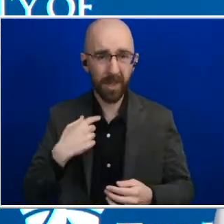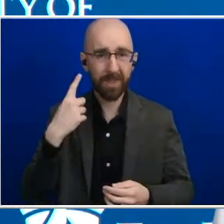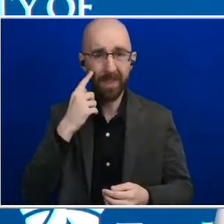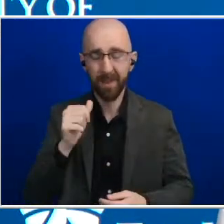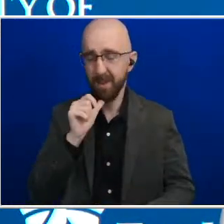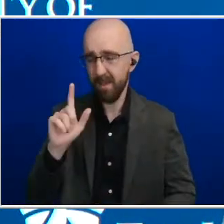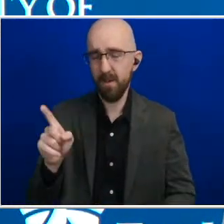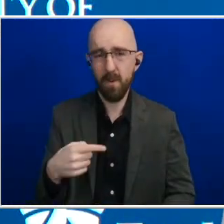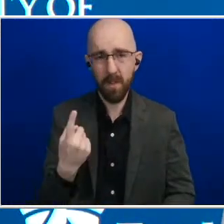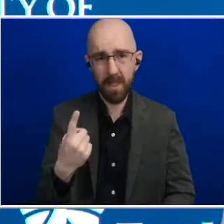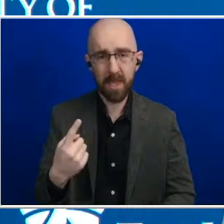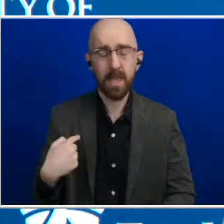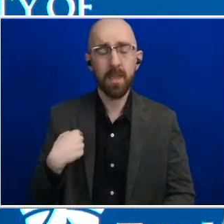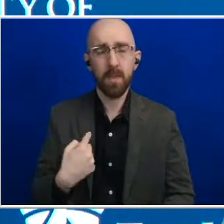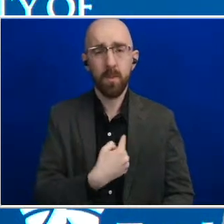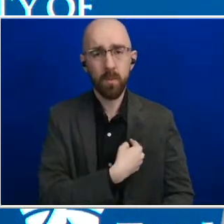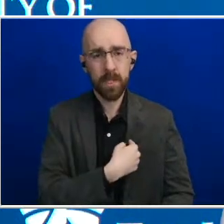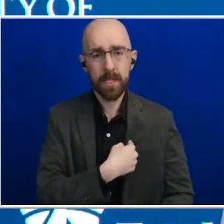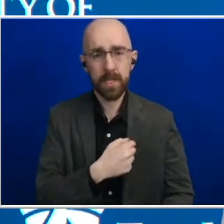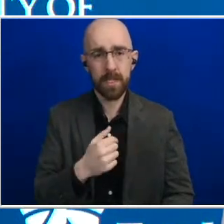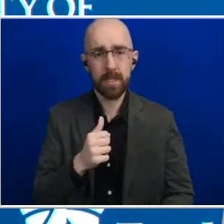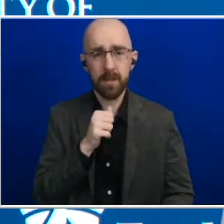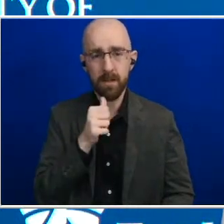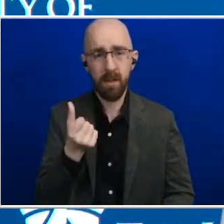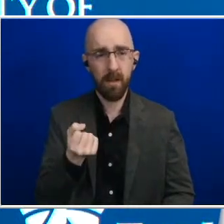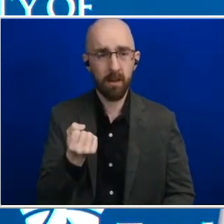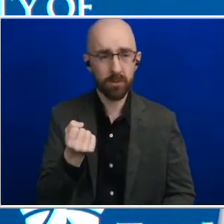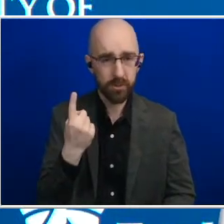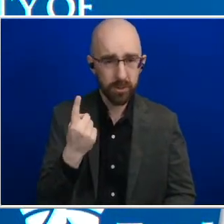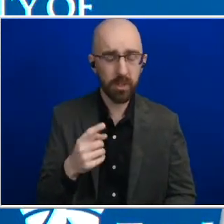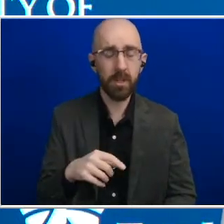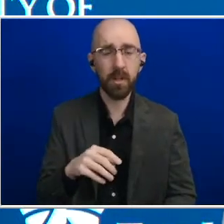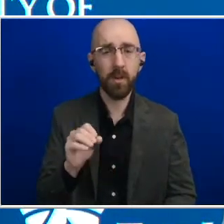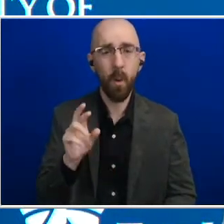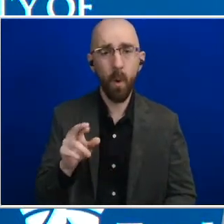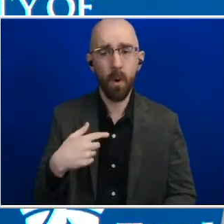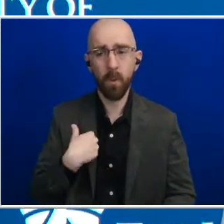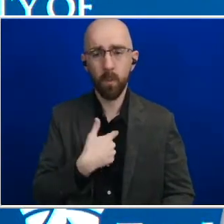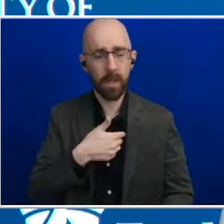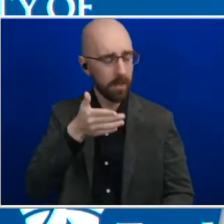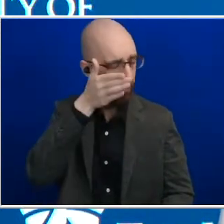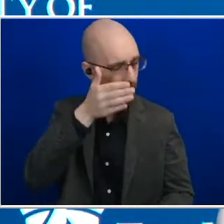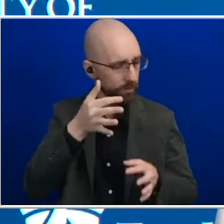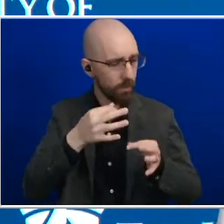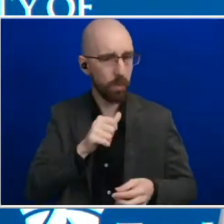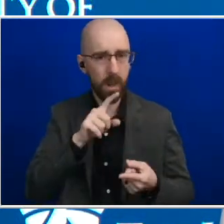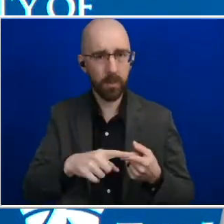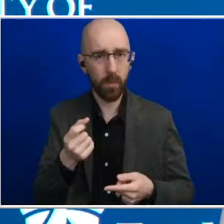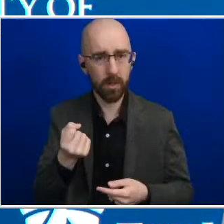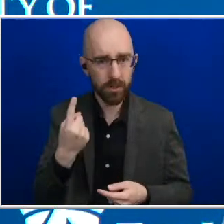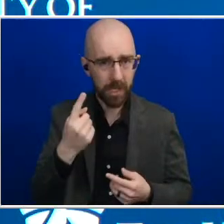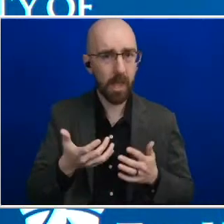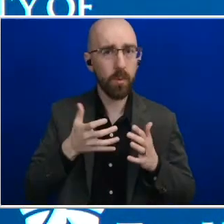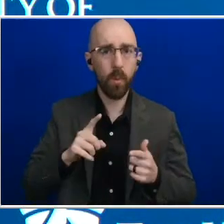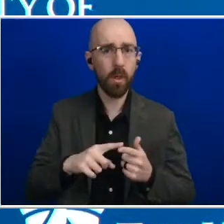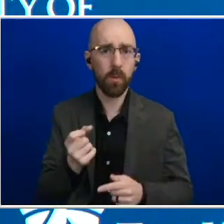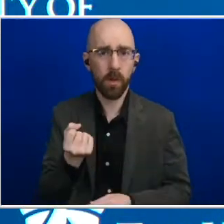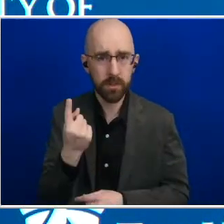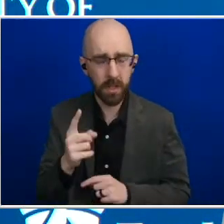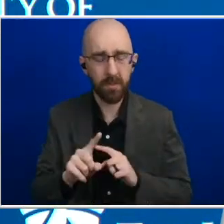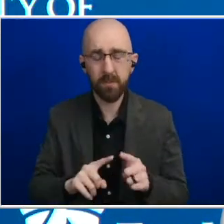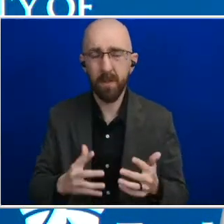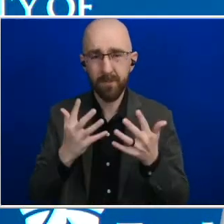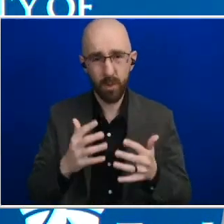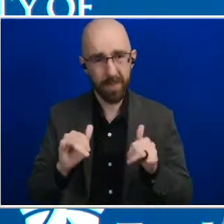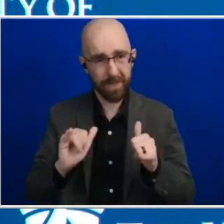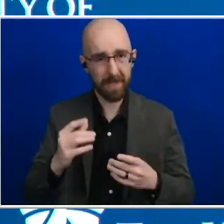we not understood this, or we chosen not to understand that or want to understand that. But unfortunately, this disease, and I've heard